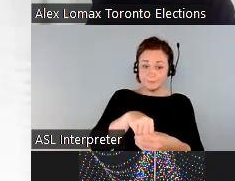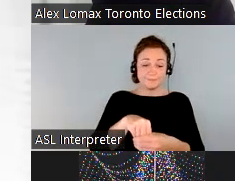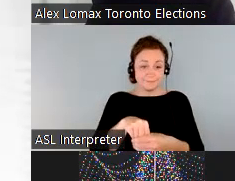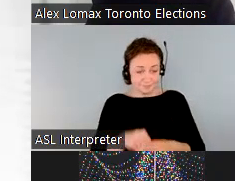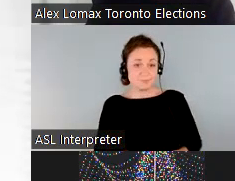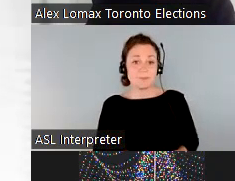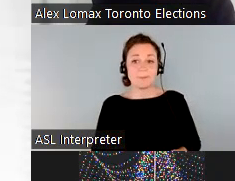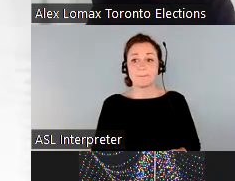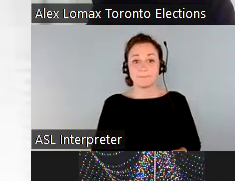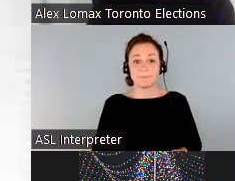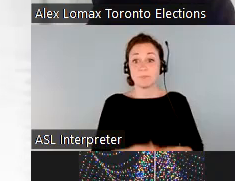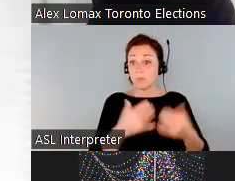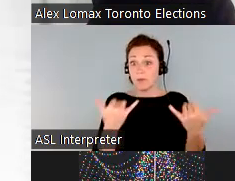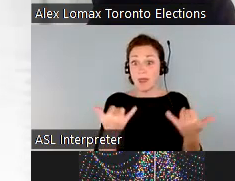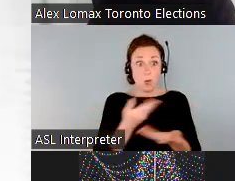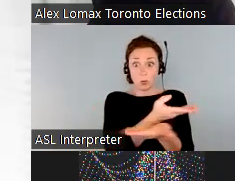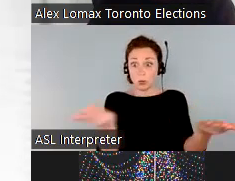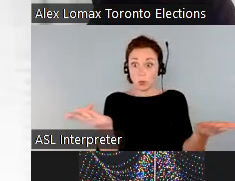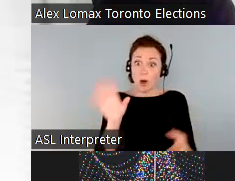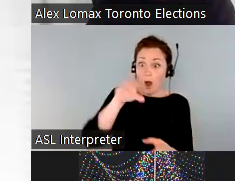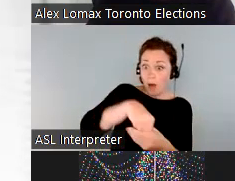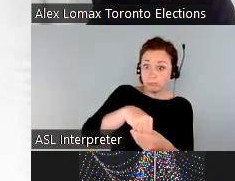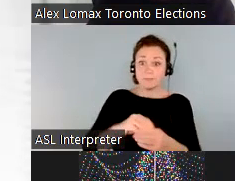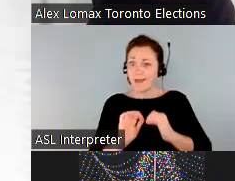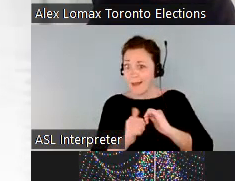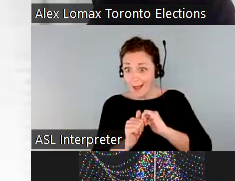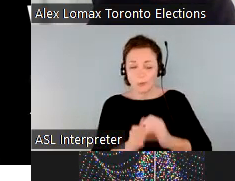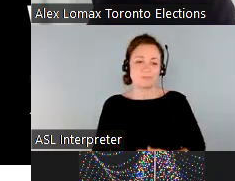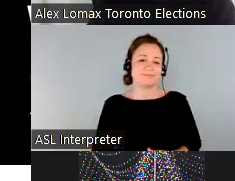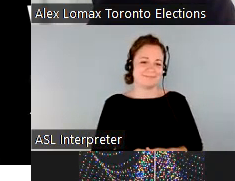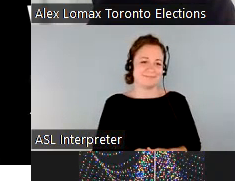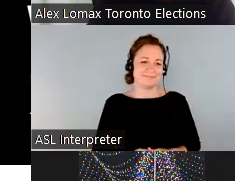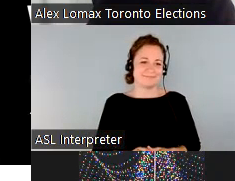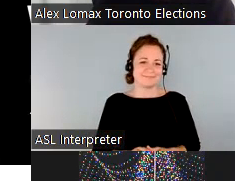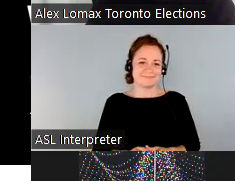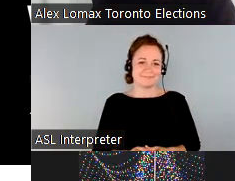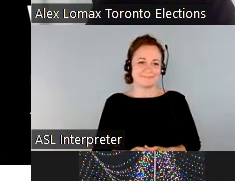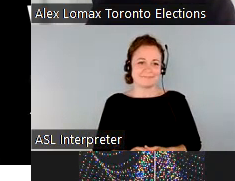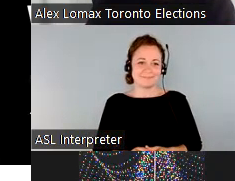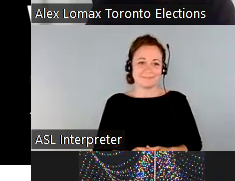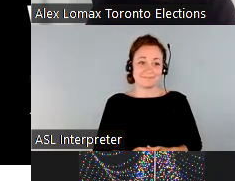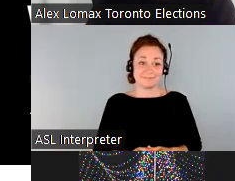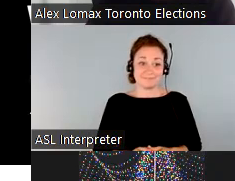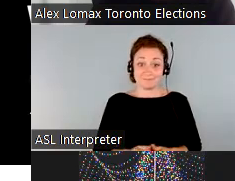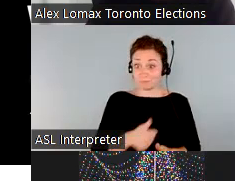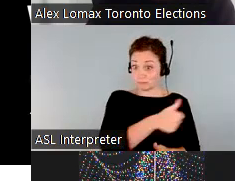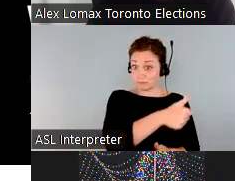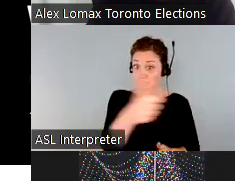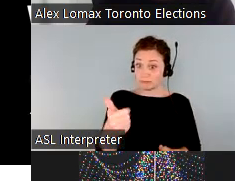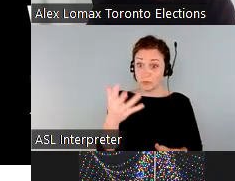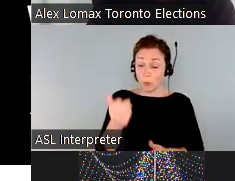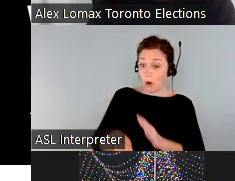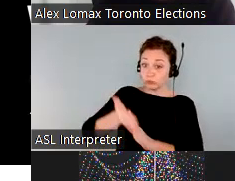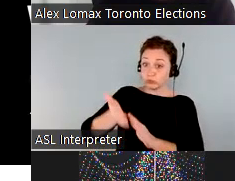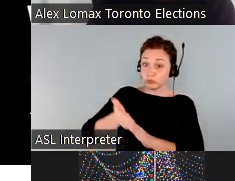final section is on how you can get involved in municipal elections. So next slide, please. You can run as a